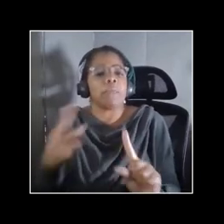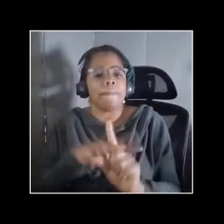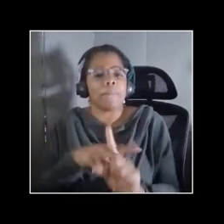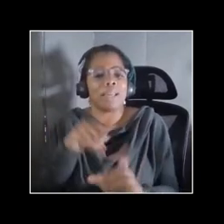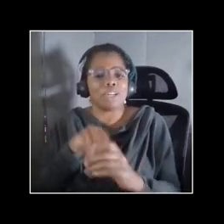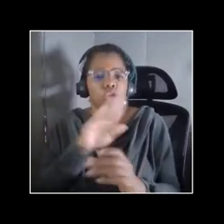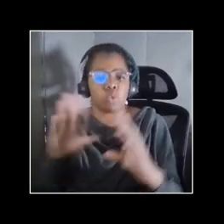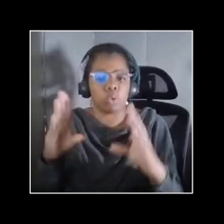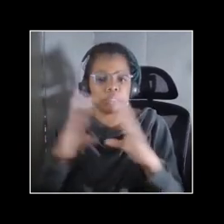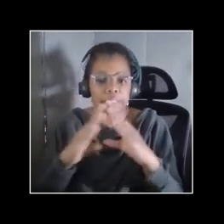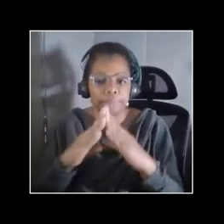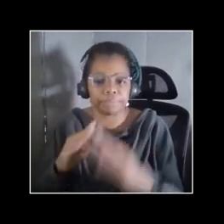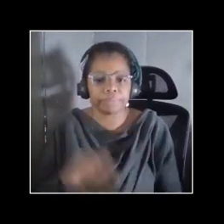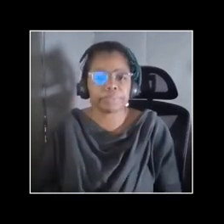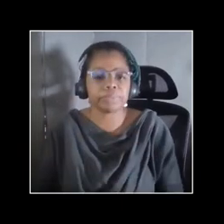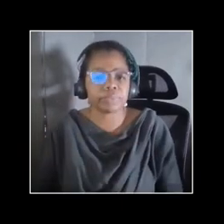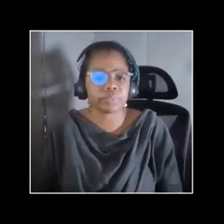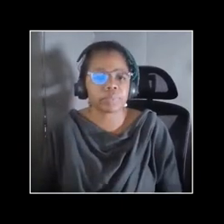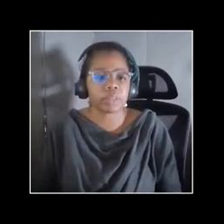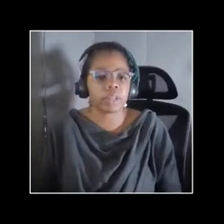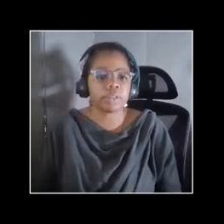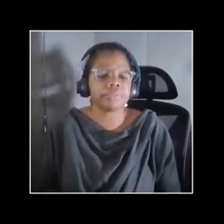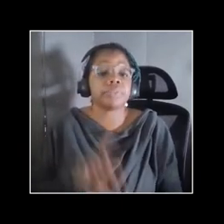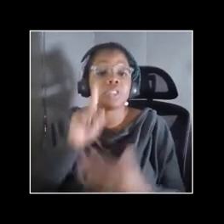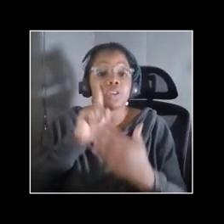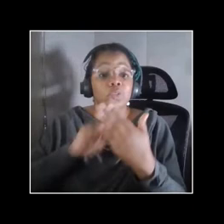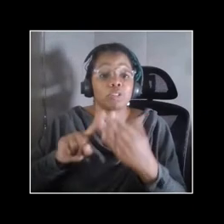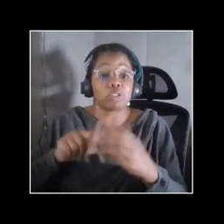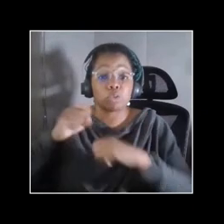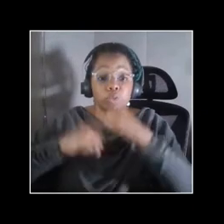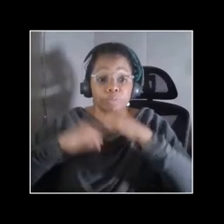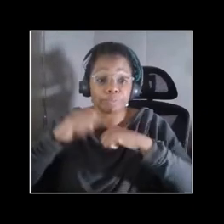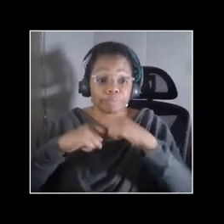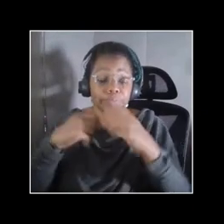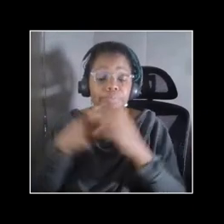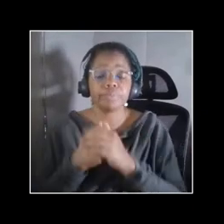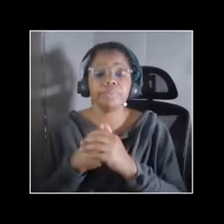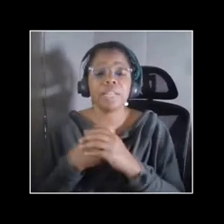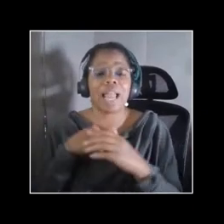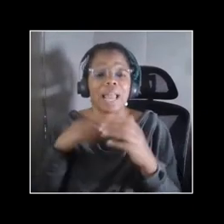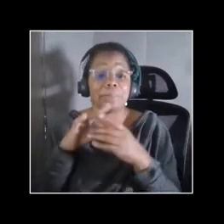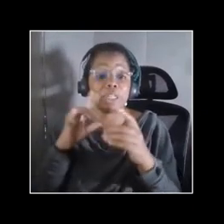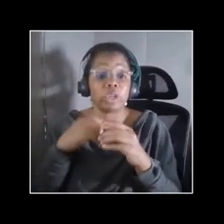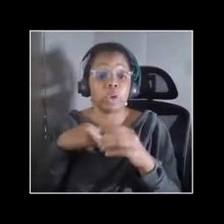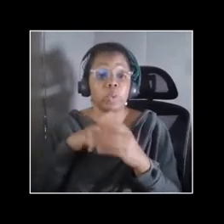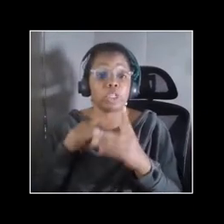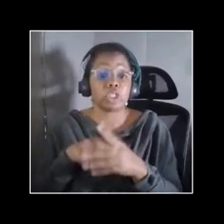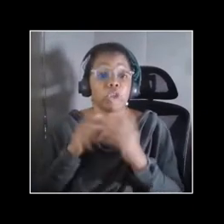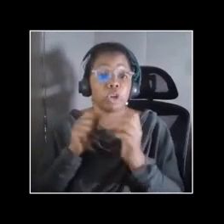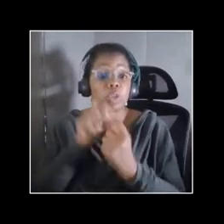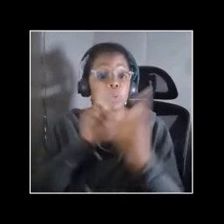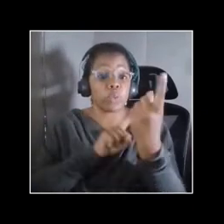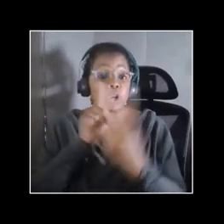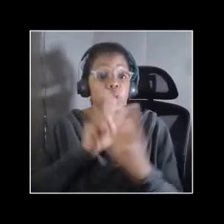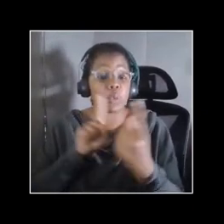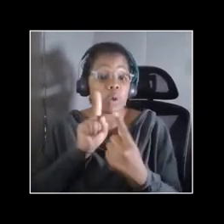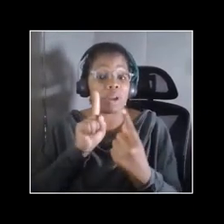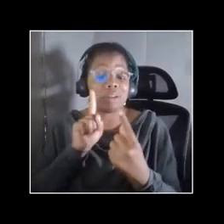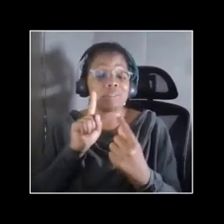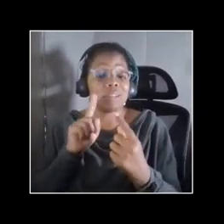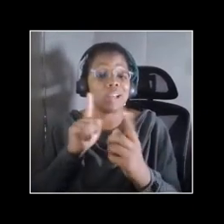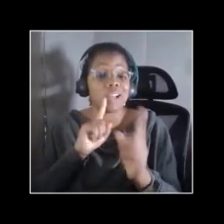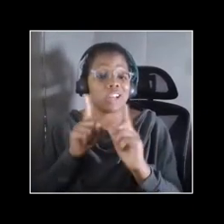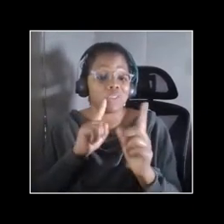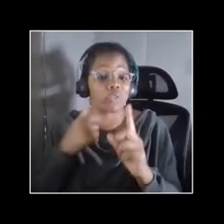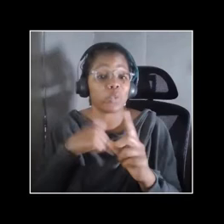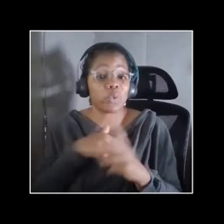city. So the research structure. As I mentioned, we started with one-on-one interviews. We wanted to define